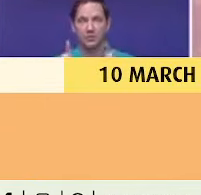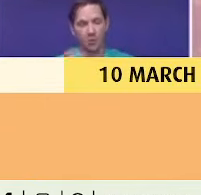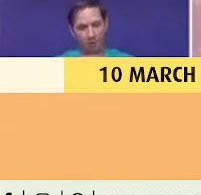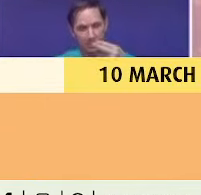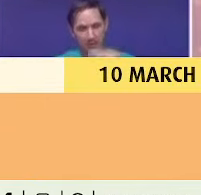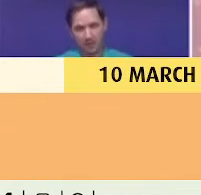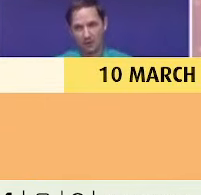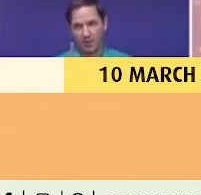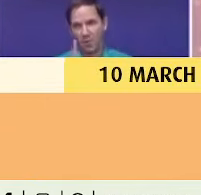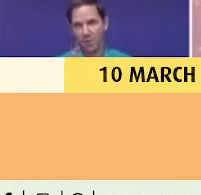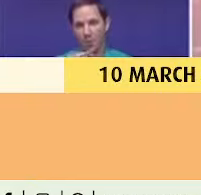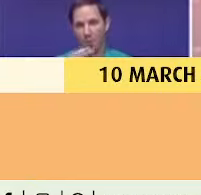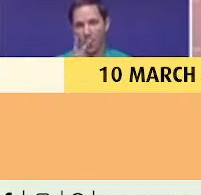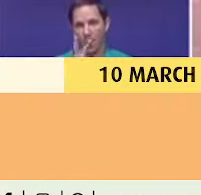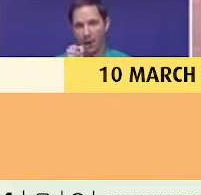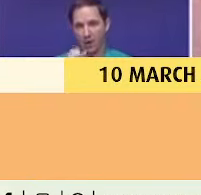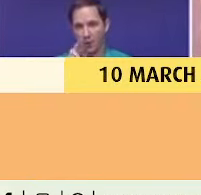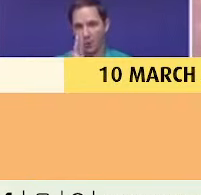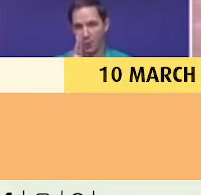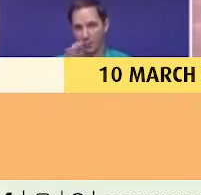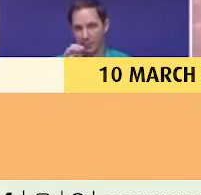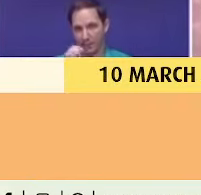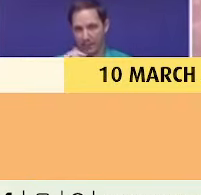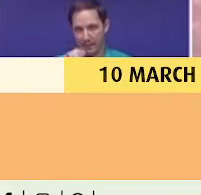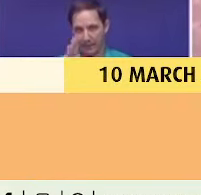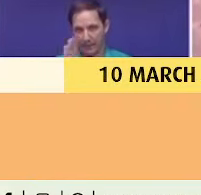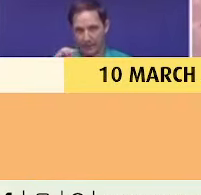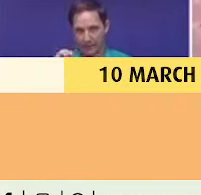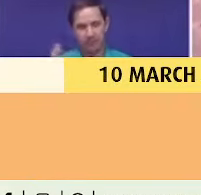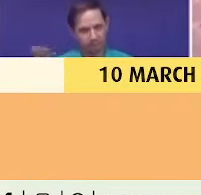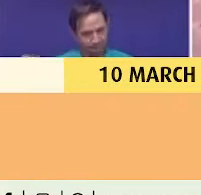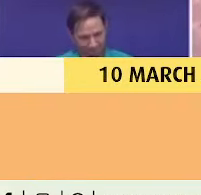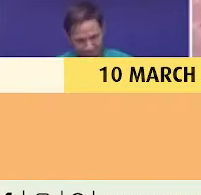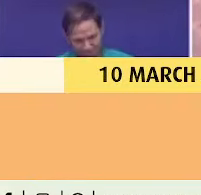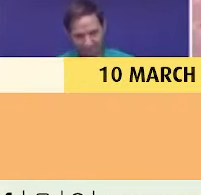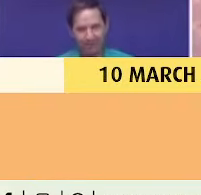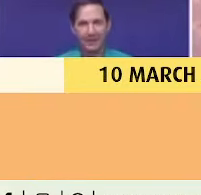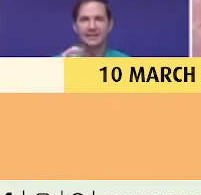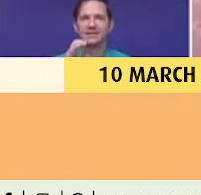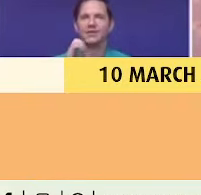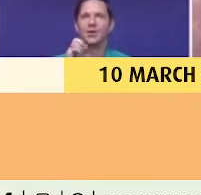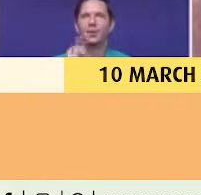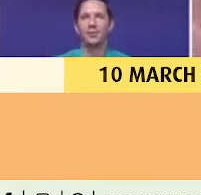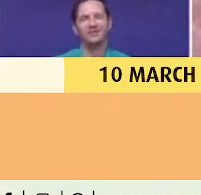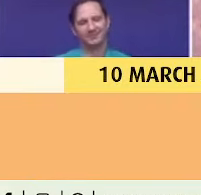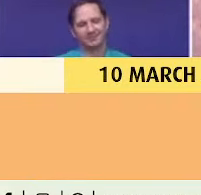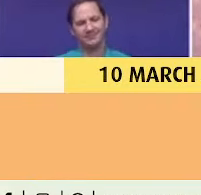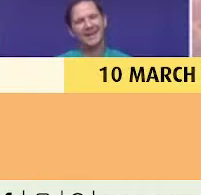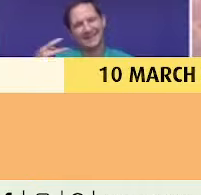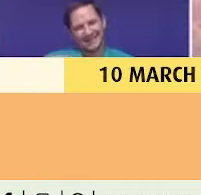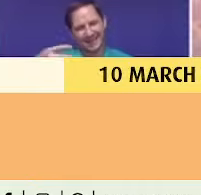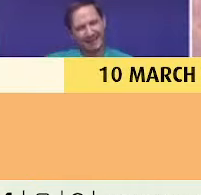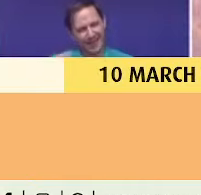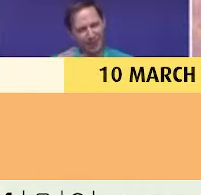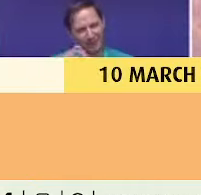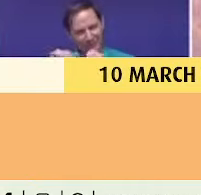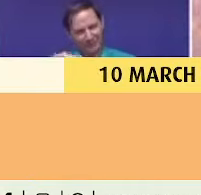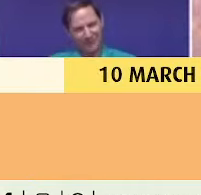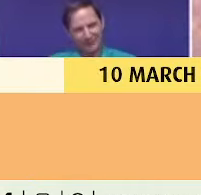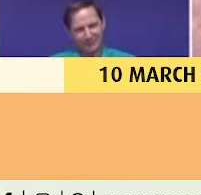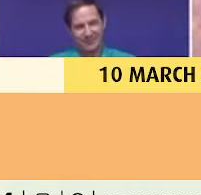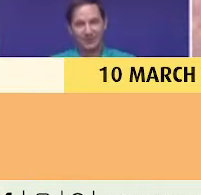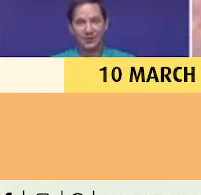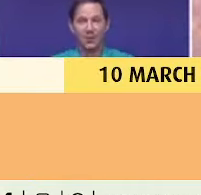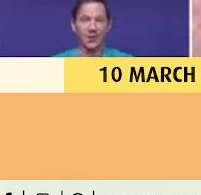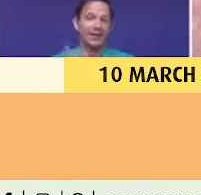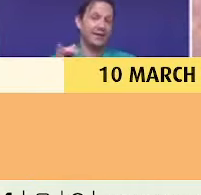are always welcome in the NCOP. So this is your second house. So each time we